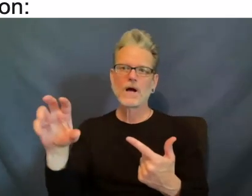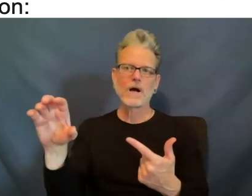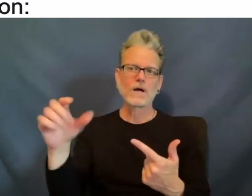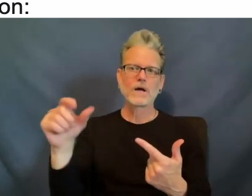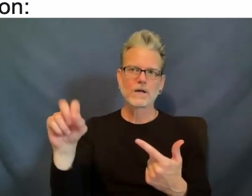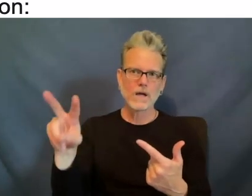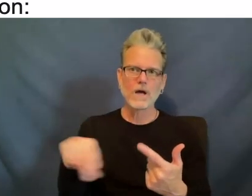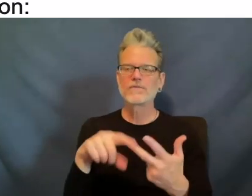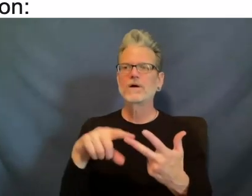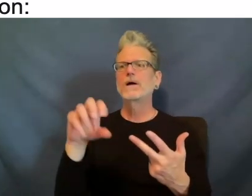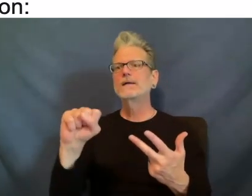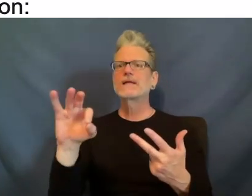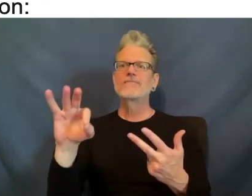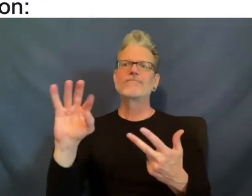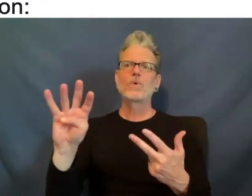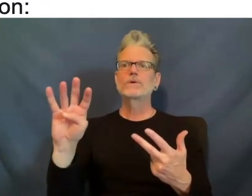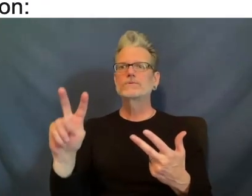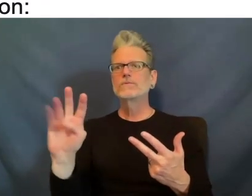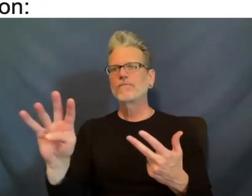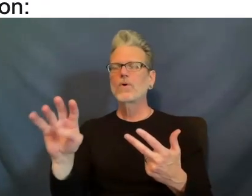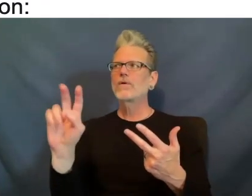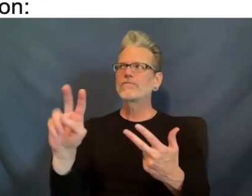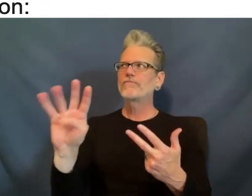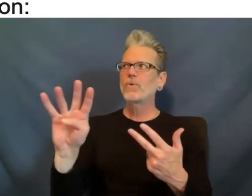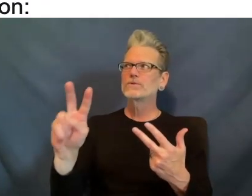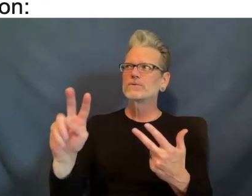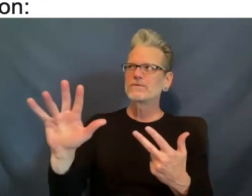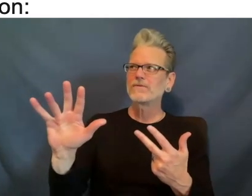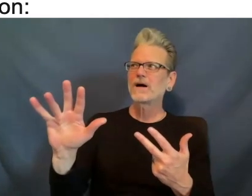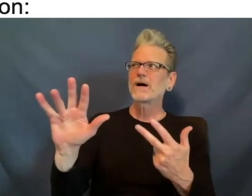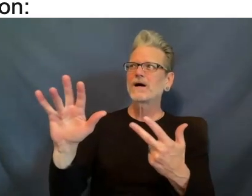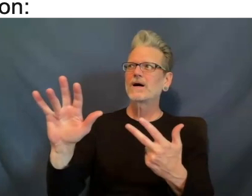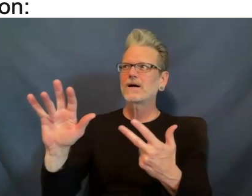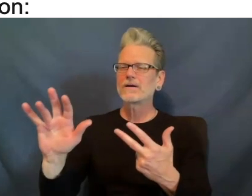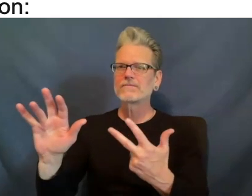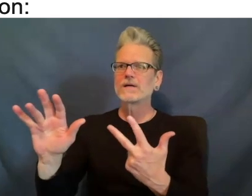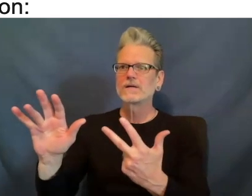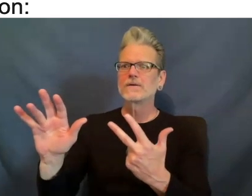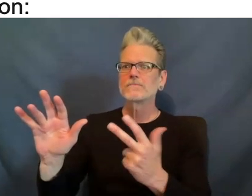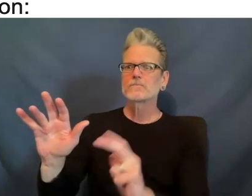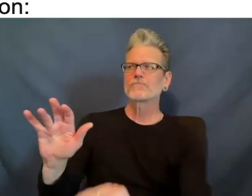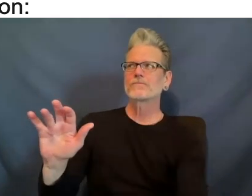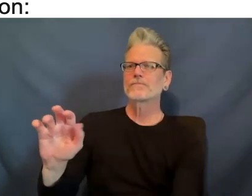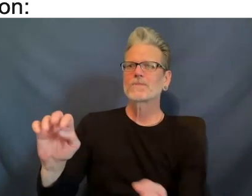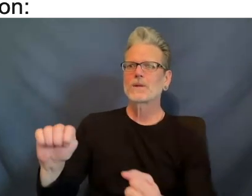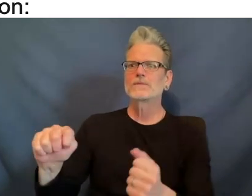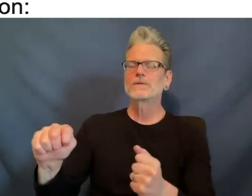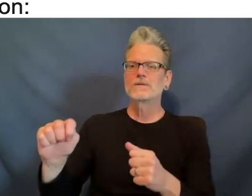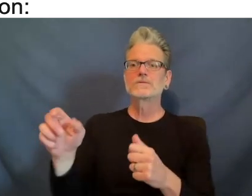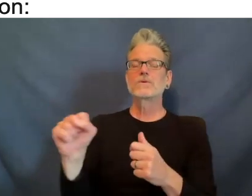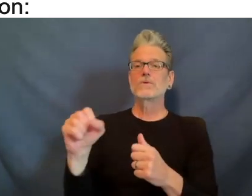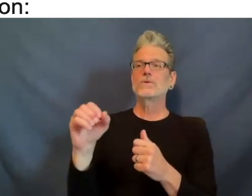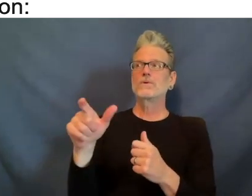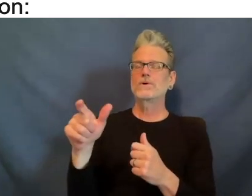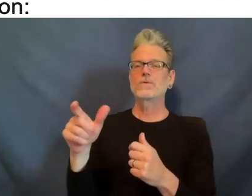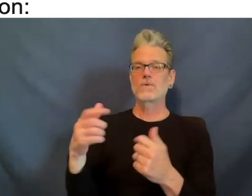the SF425 forms. We have plans to increase our resources and quick guides into the future as